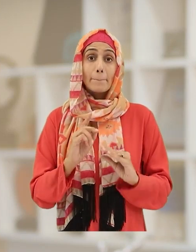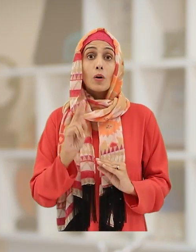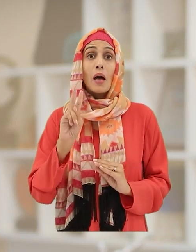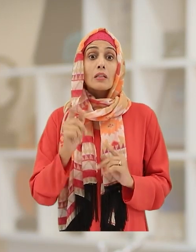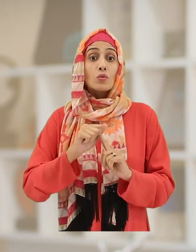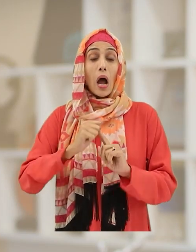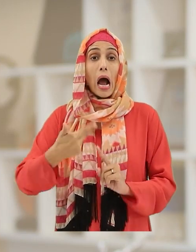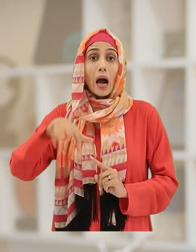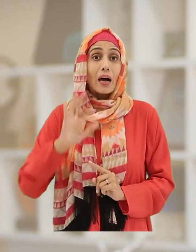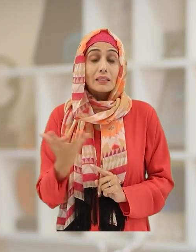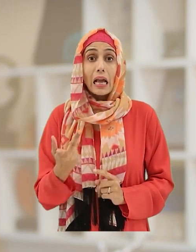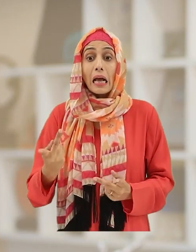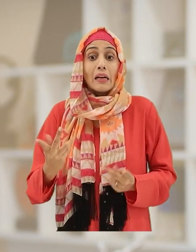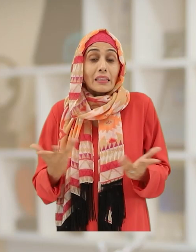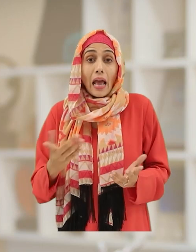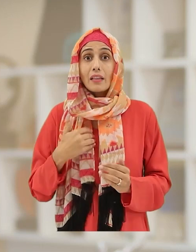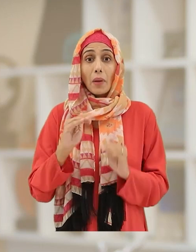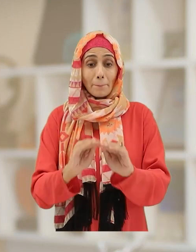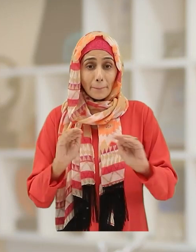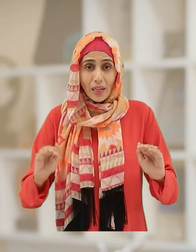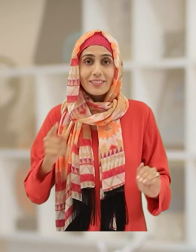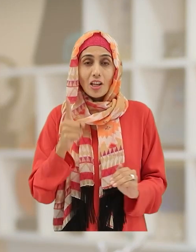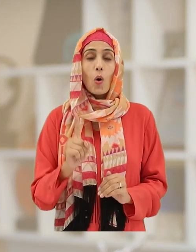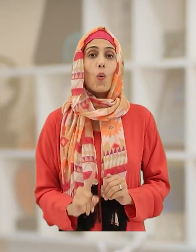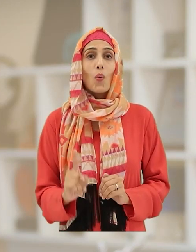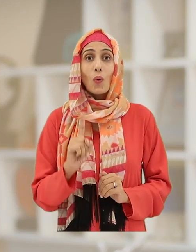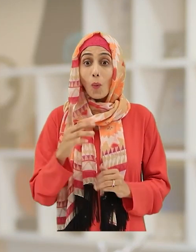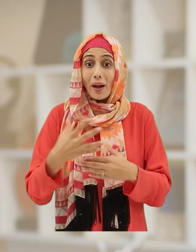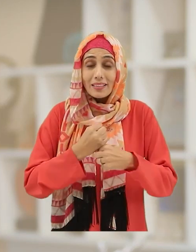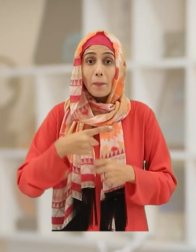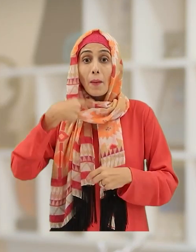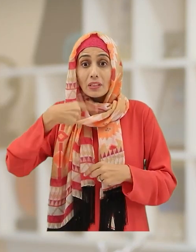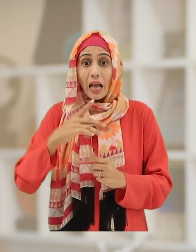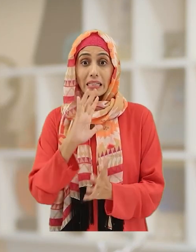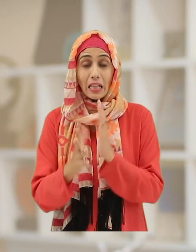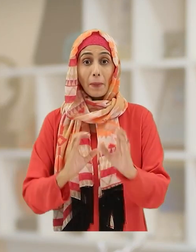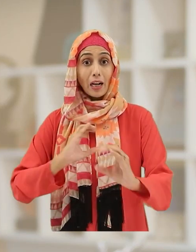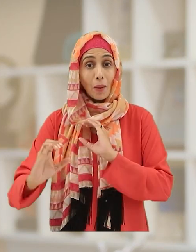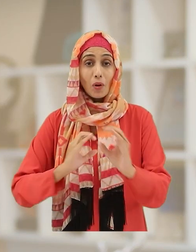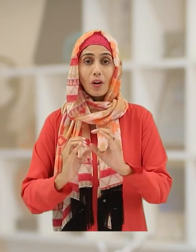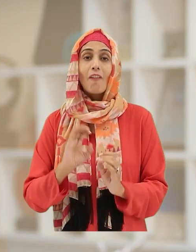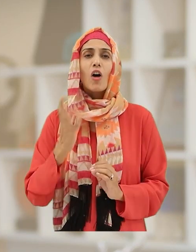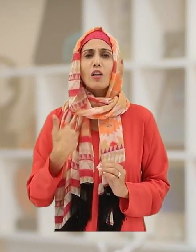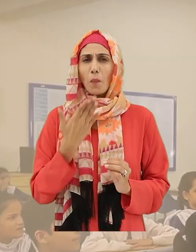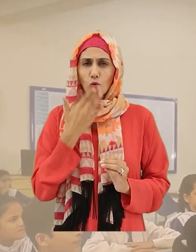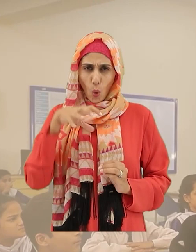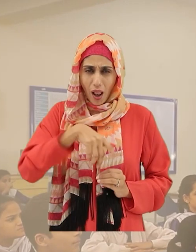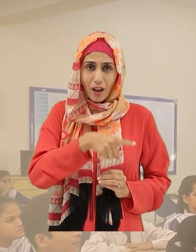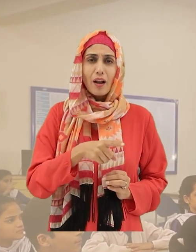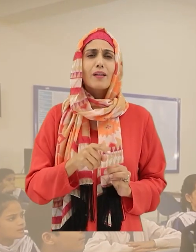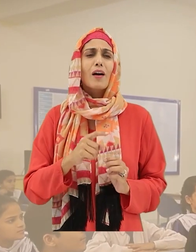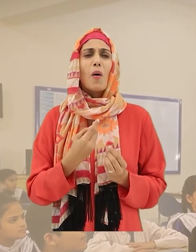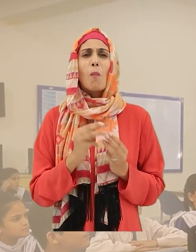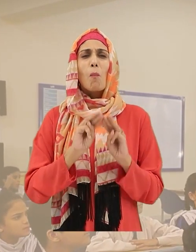more important, was how do we help our children retain their language? Because when they're in